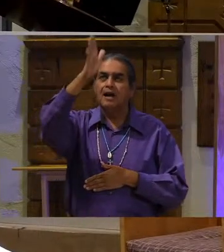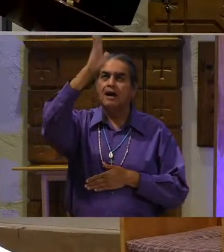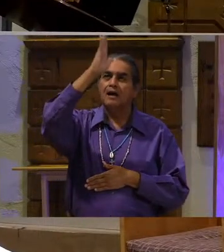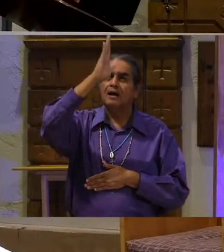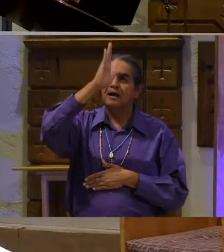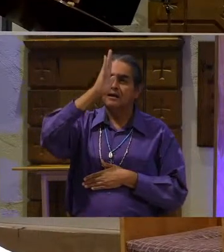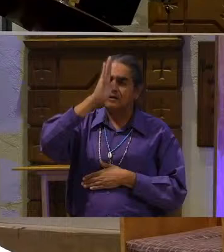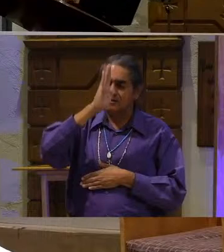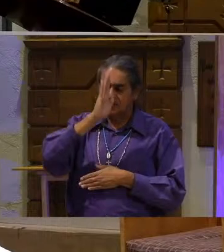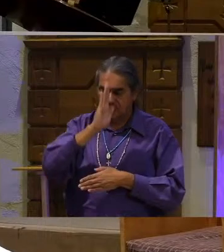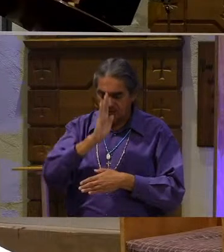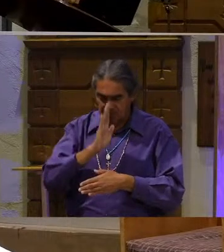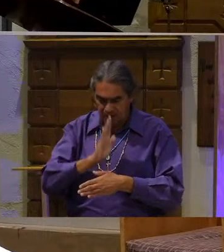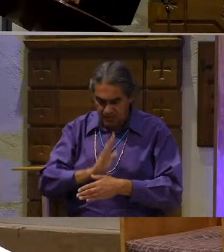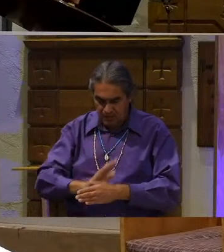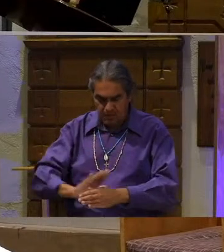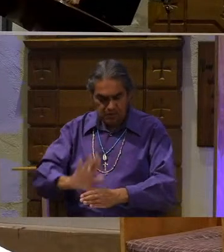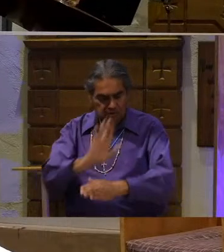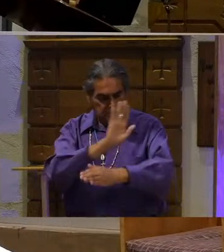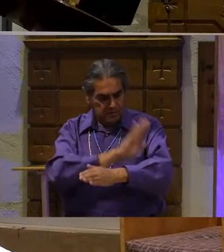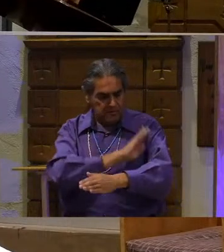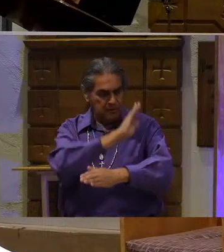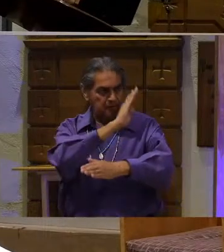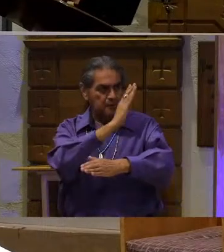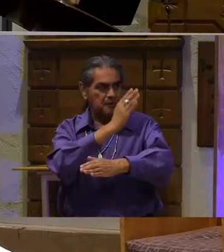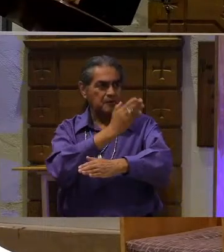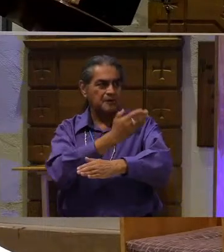Lord, God of